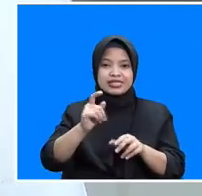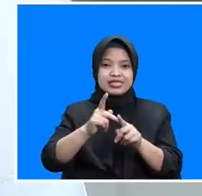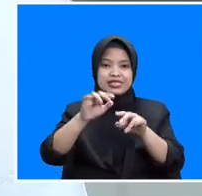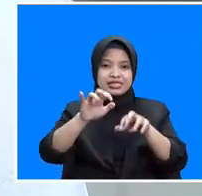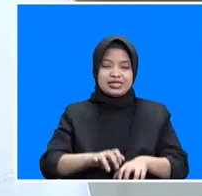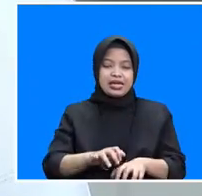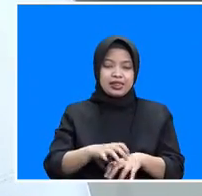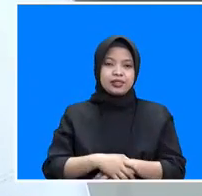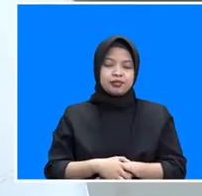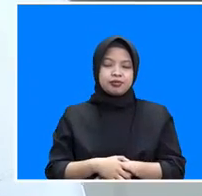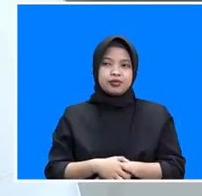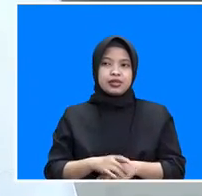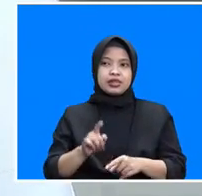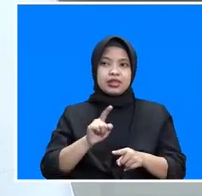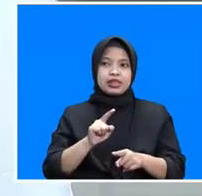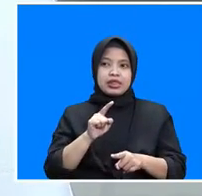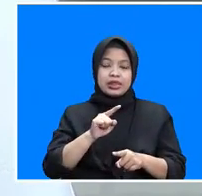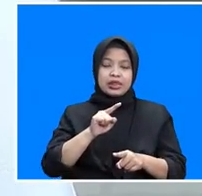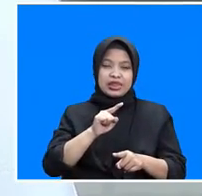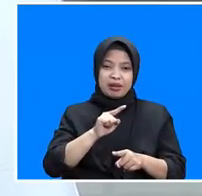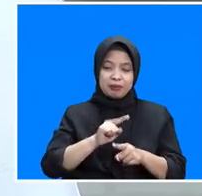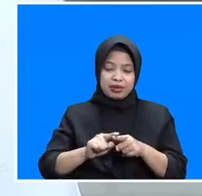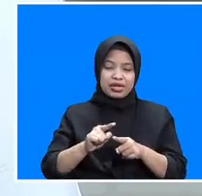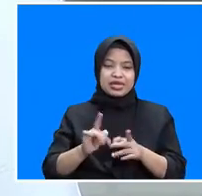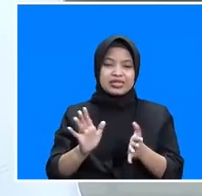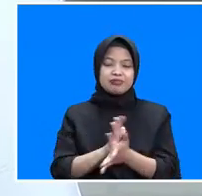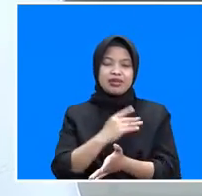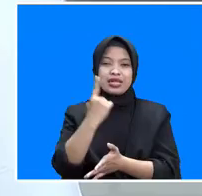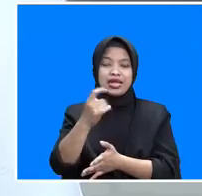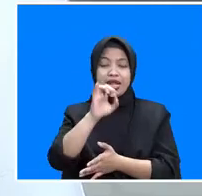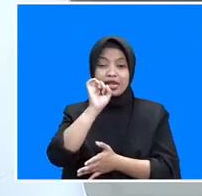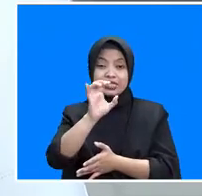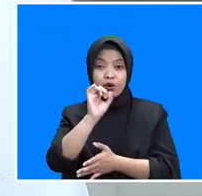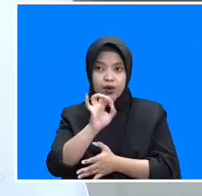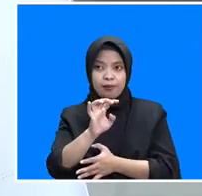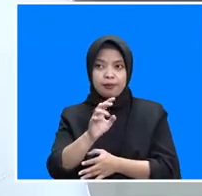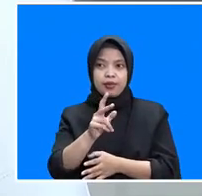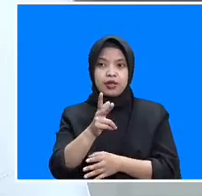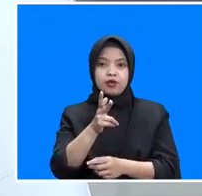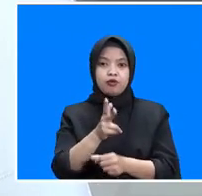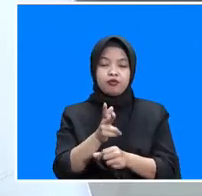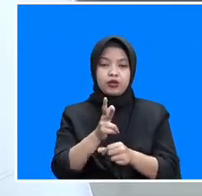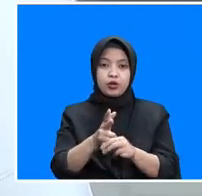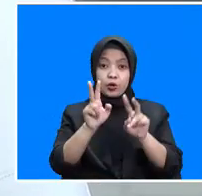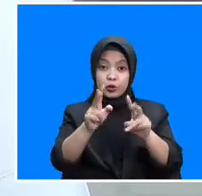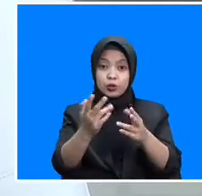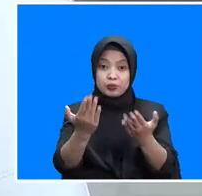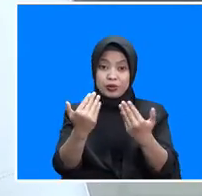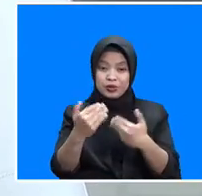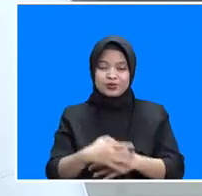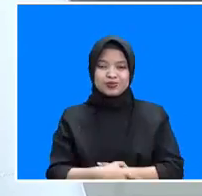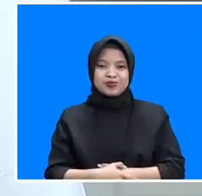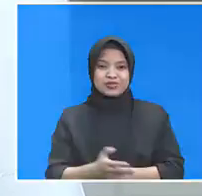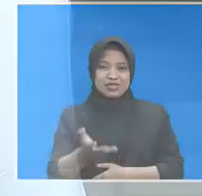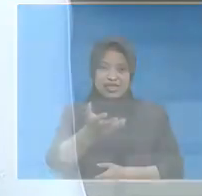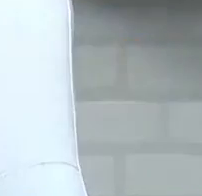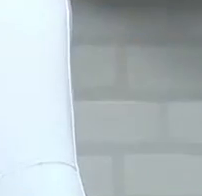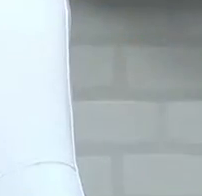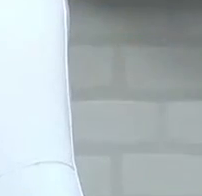box. Tapi sebelum kita masuk ke sesi tanya jawab, kita nonton video dulu ya.